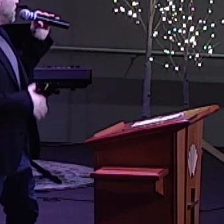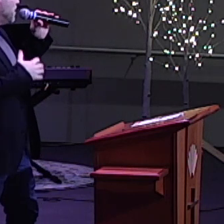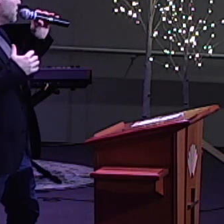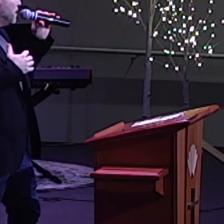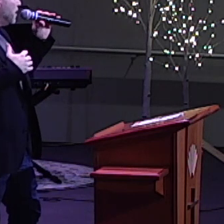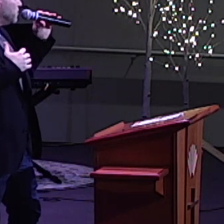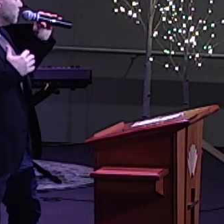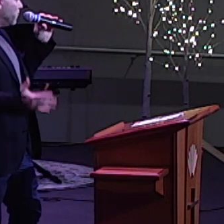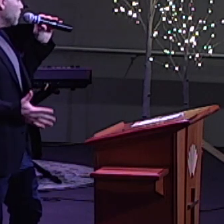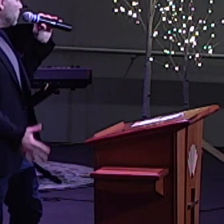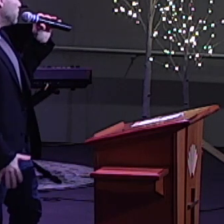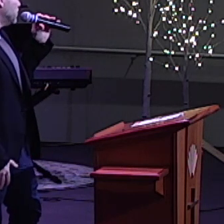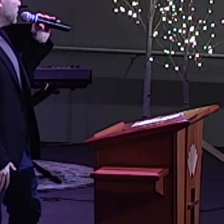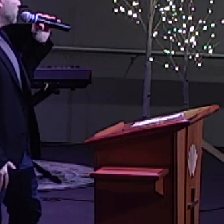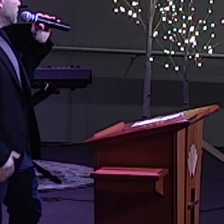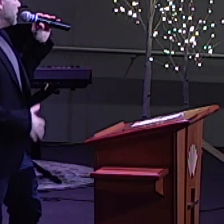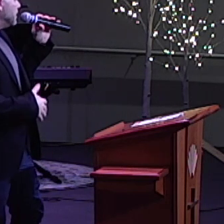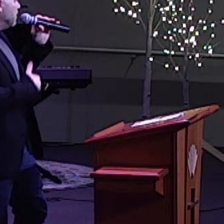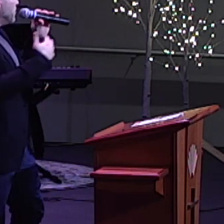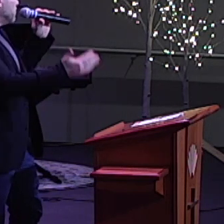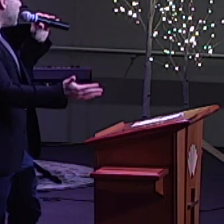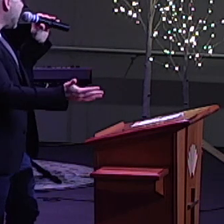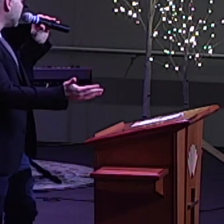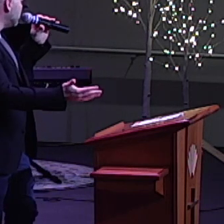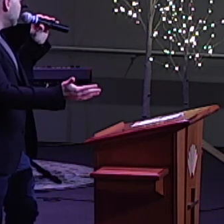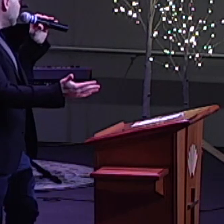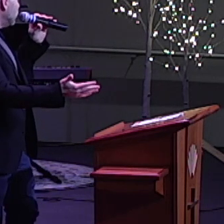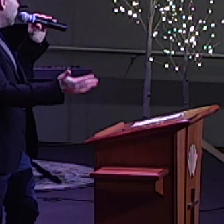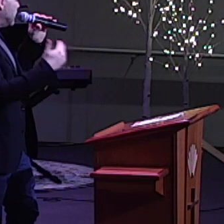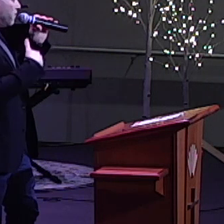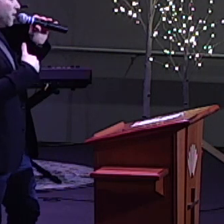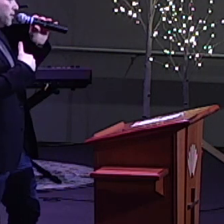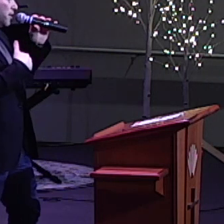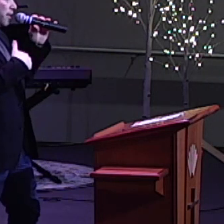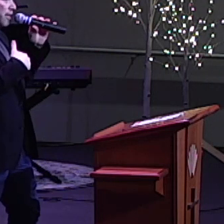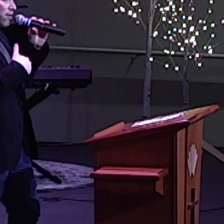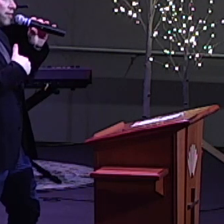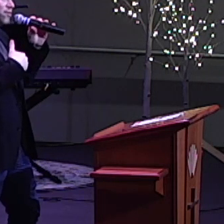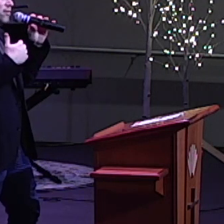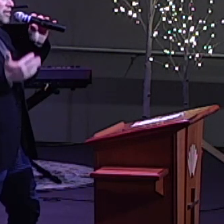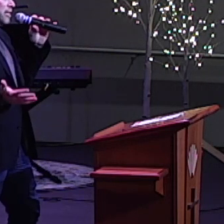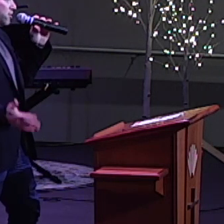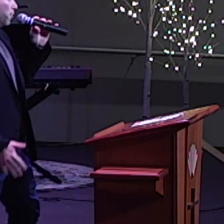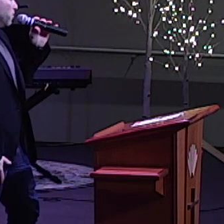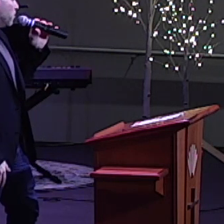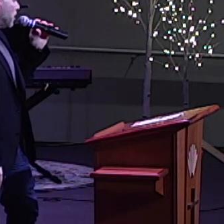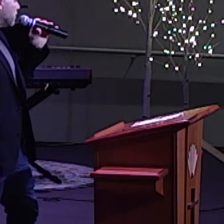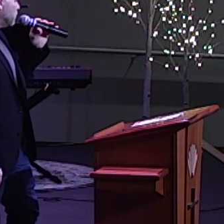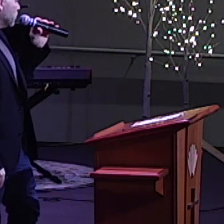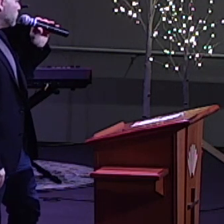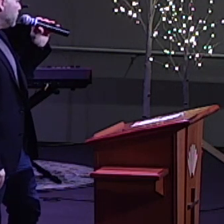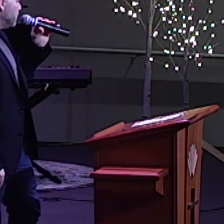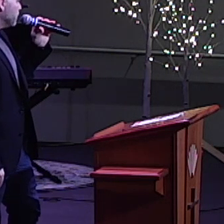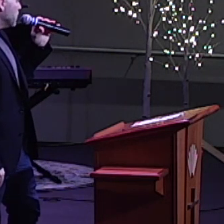songs and fellowshipping with one another, giving back what God gave us is a part of our